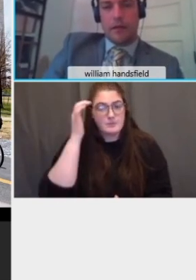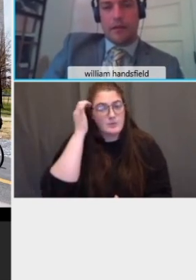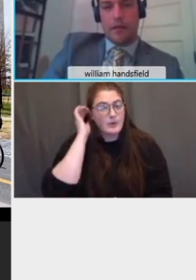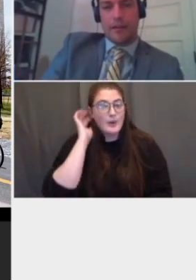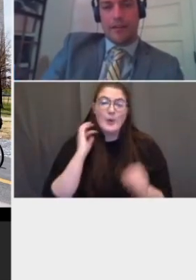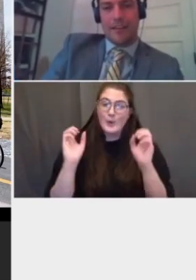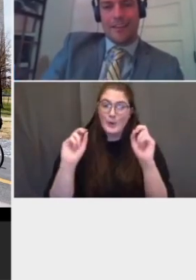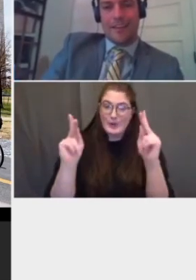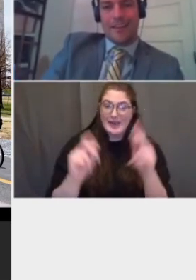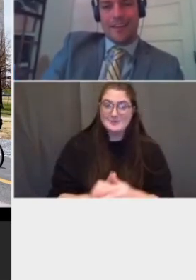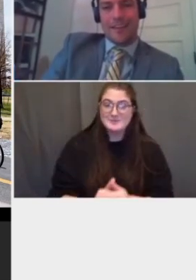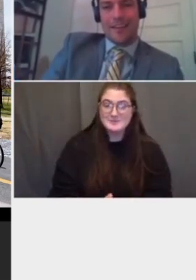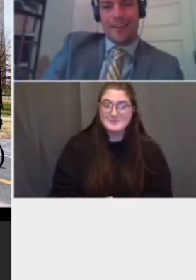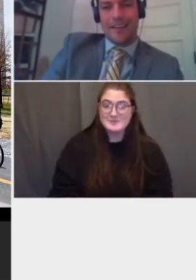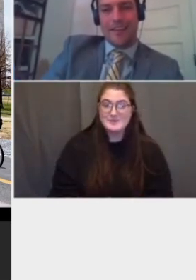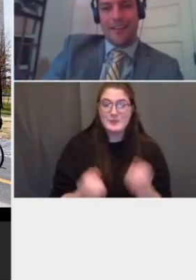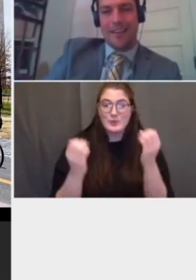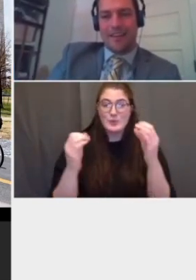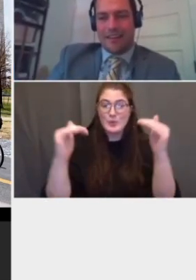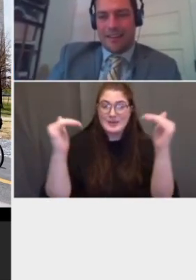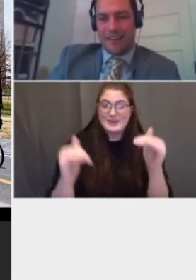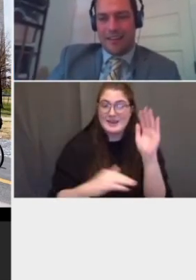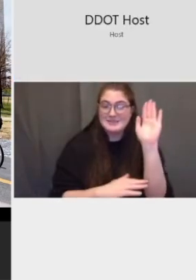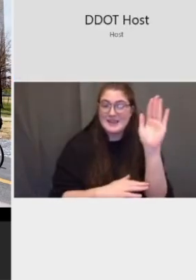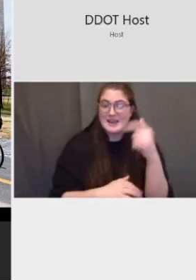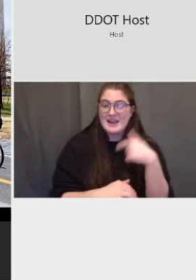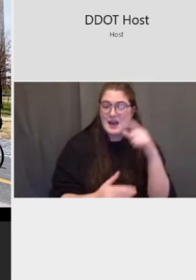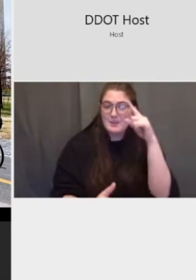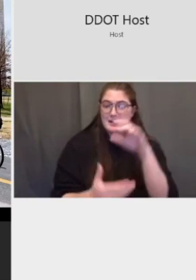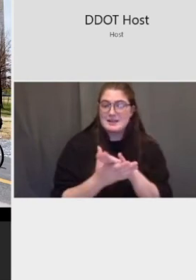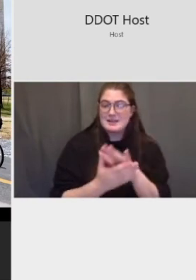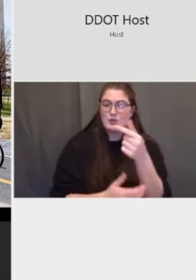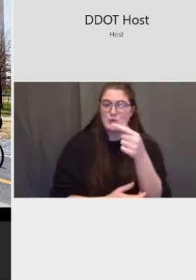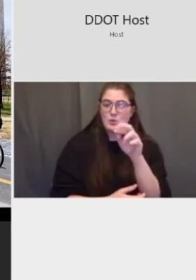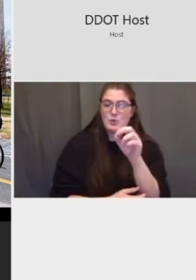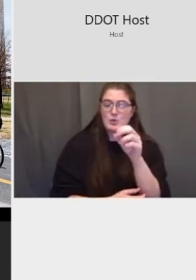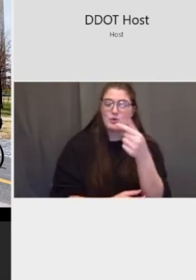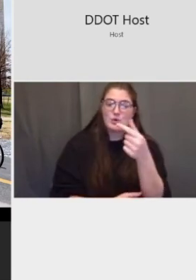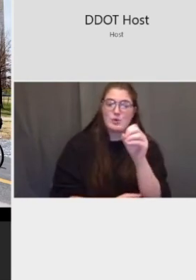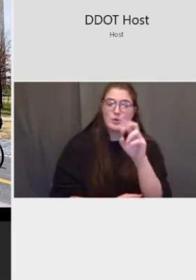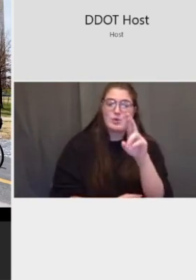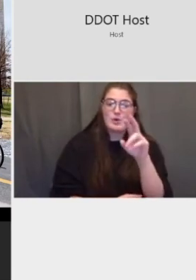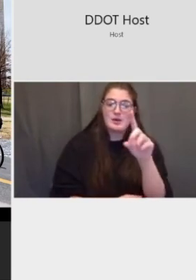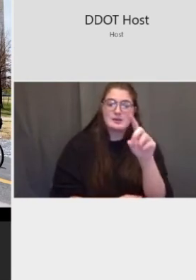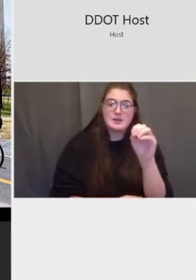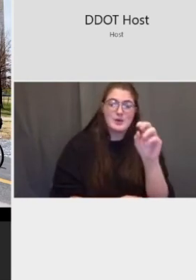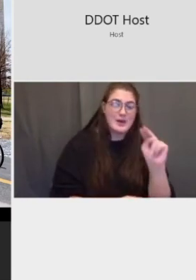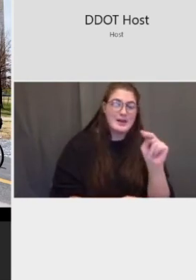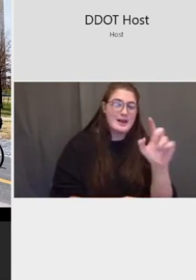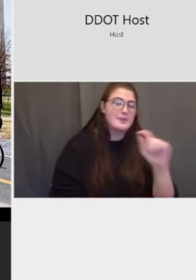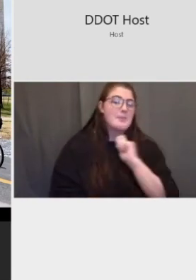Okay, so the next hand I believe was Gordon. I'm unmuting you now.